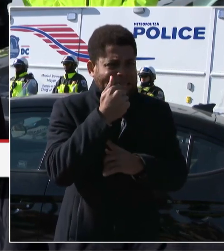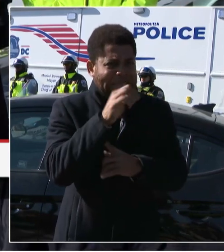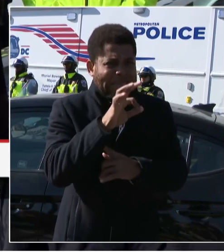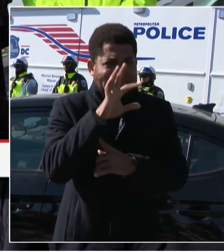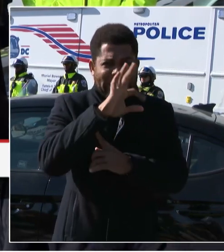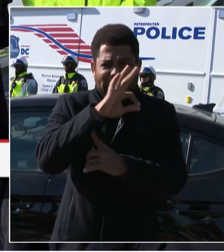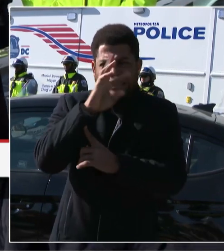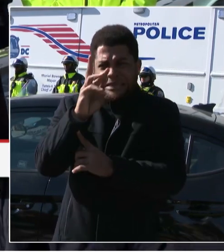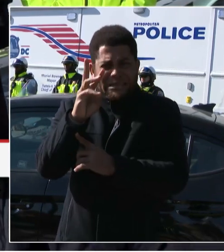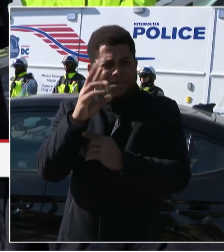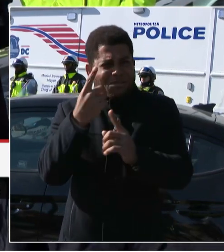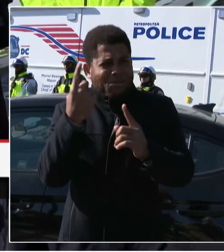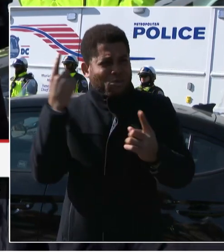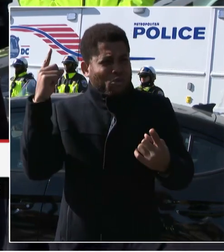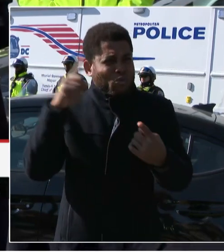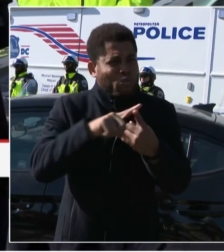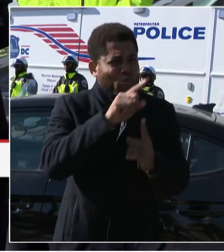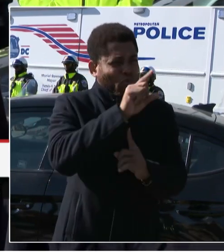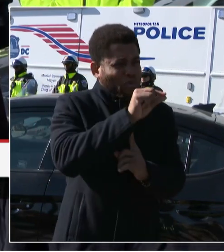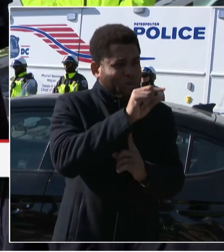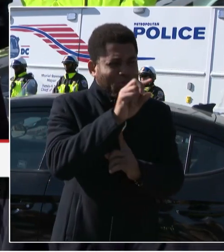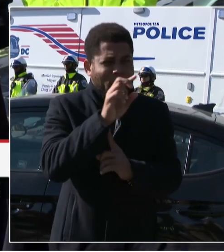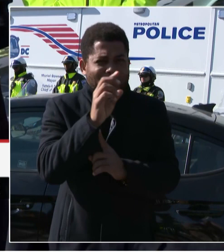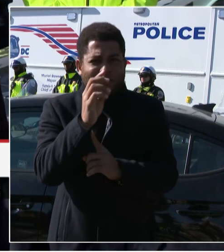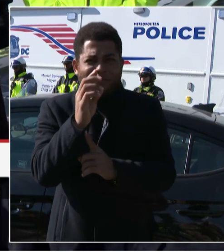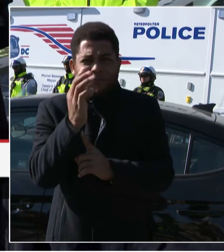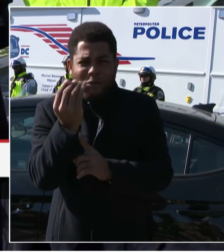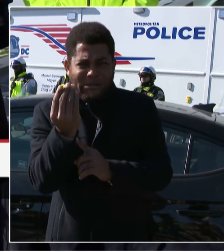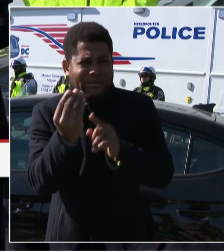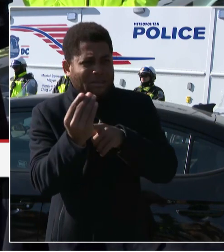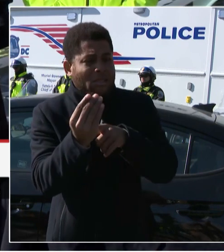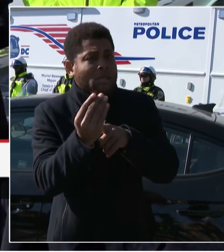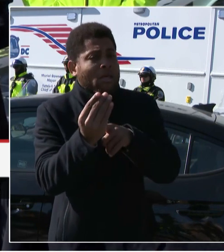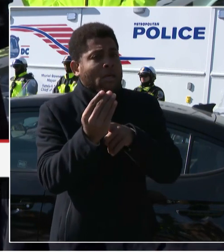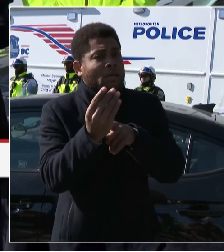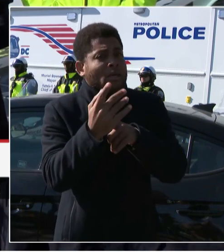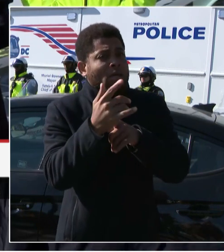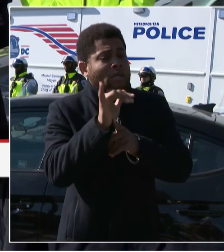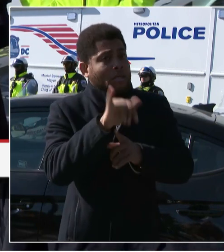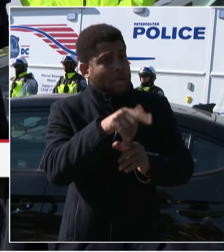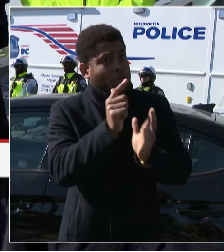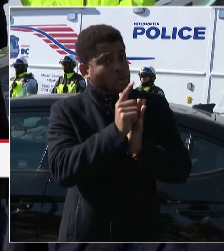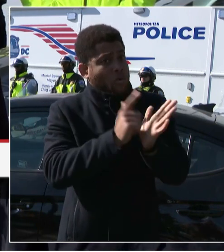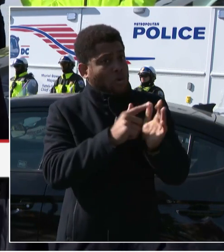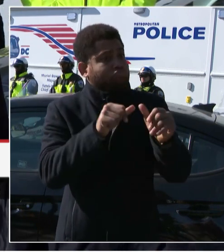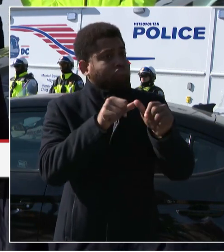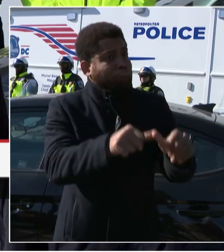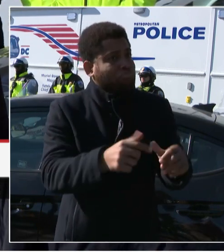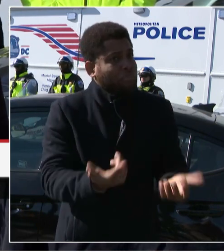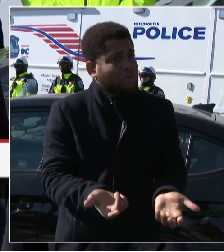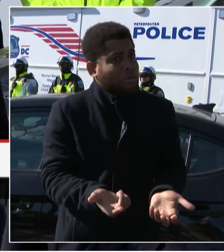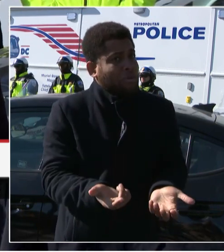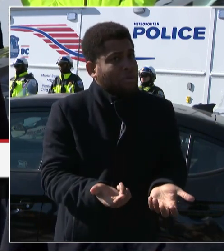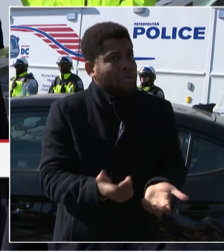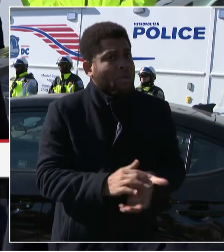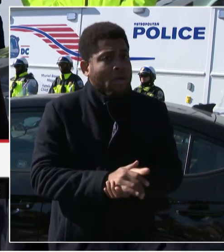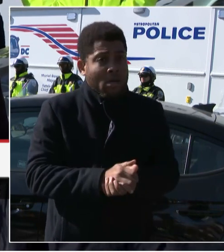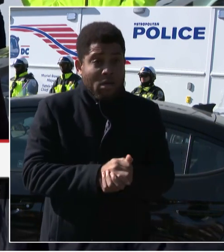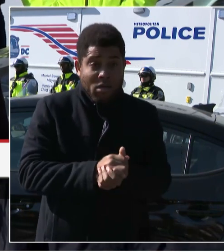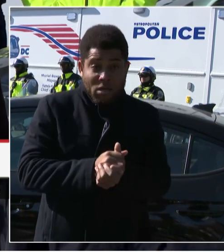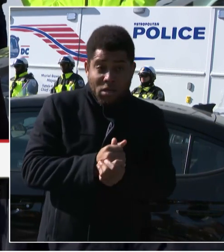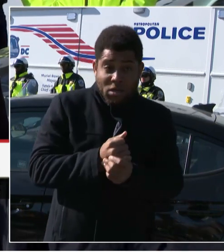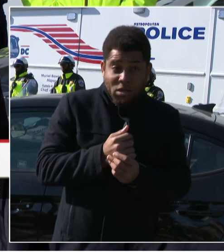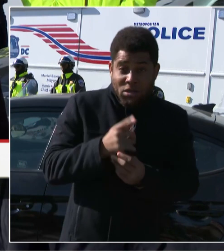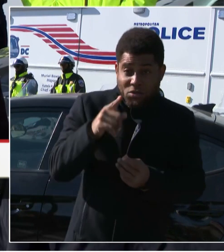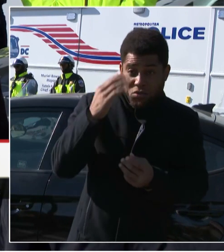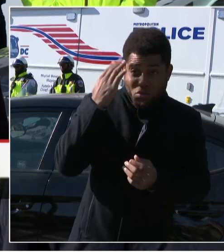1996 to 2014. It was the law of the land in the district for those years. And are you familiar at all with the 2001 federal court case that struck